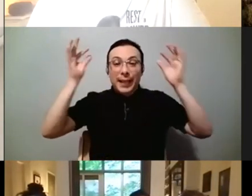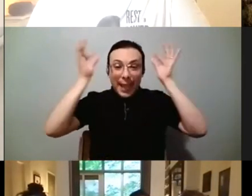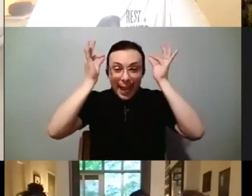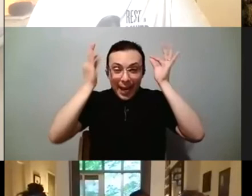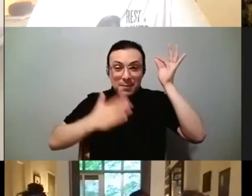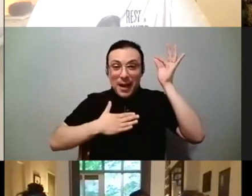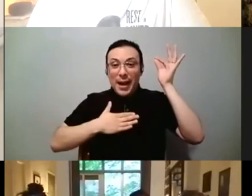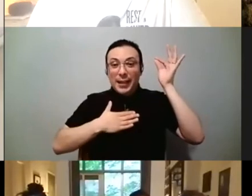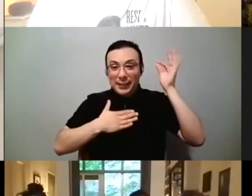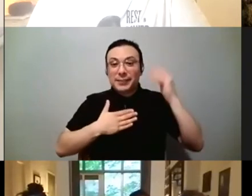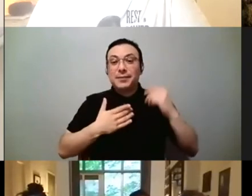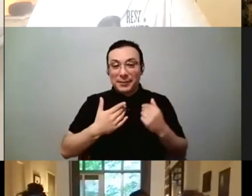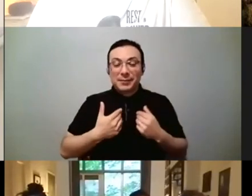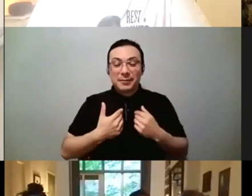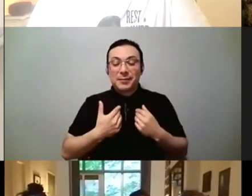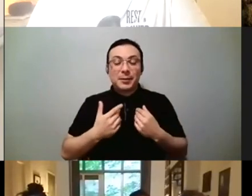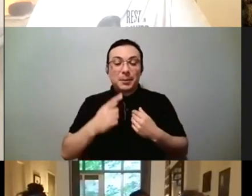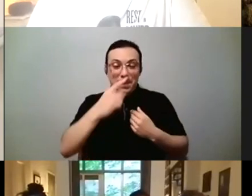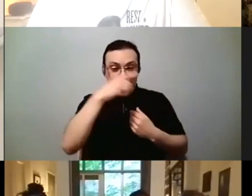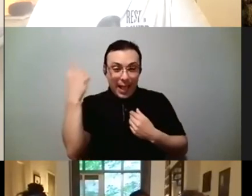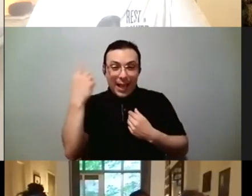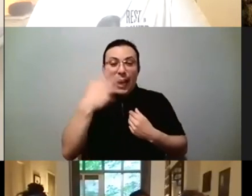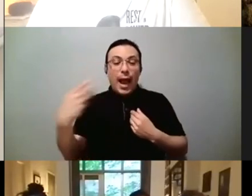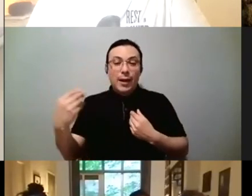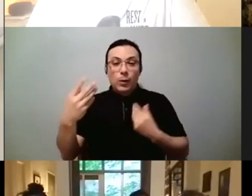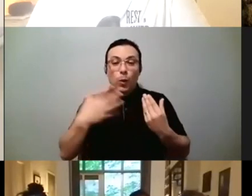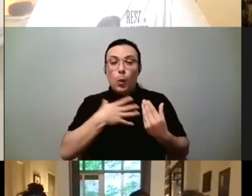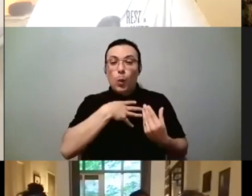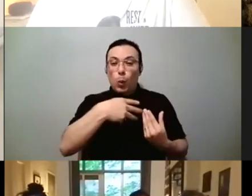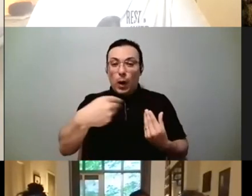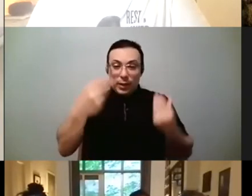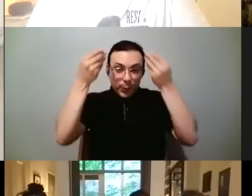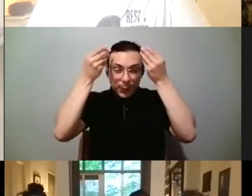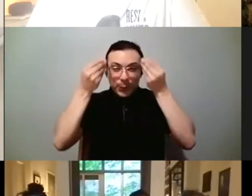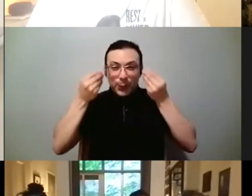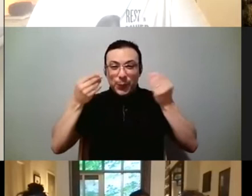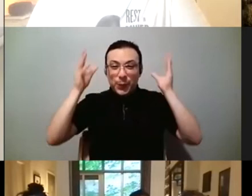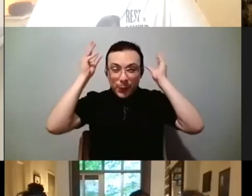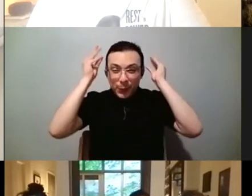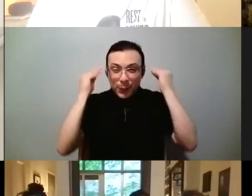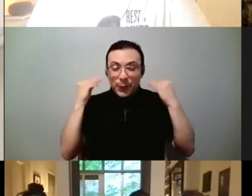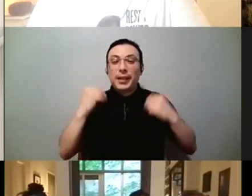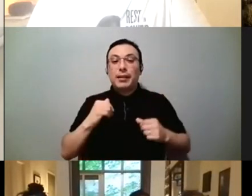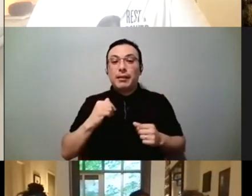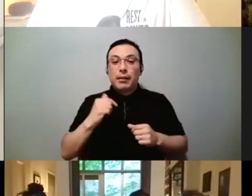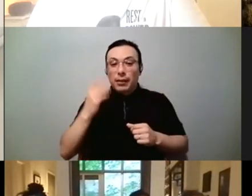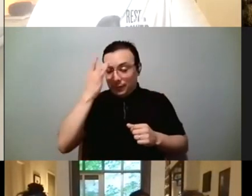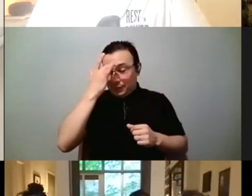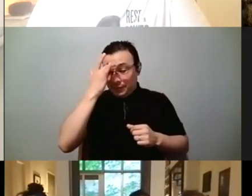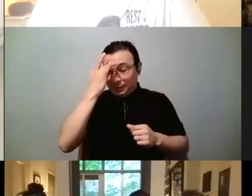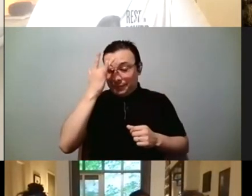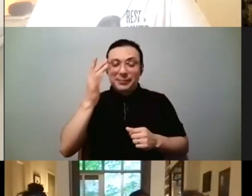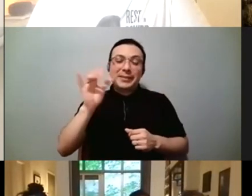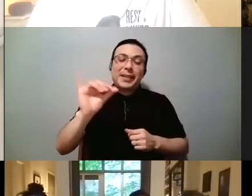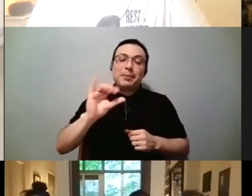very thick white streaks that might now remind of Cruella de Vil. But